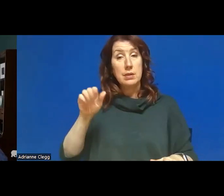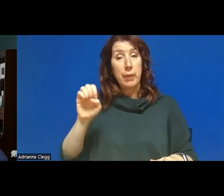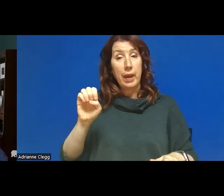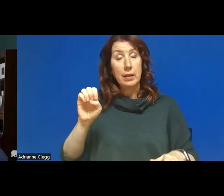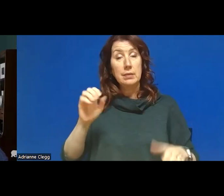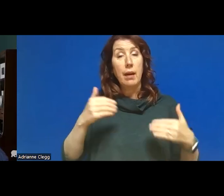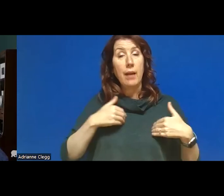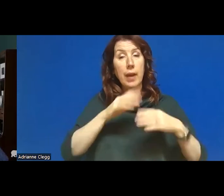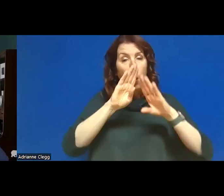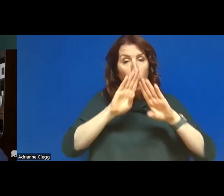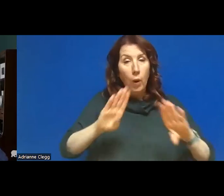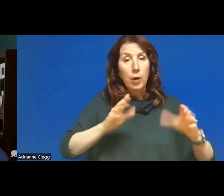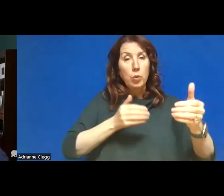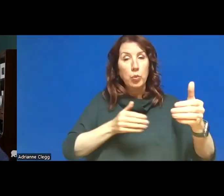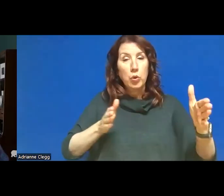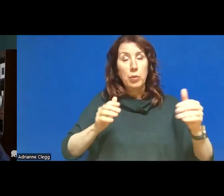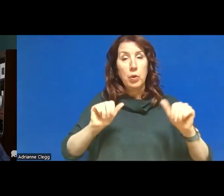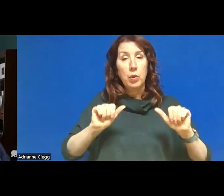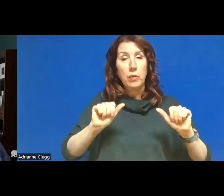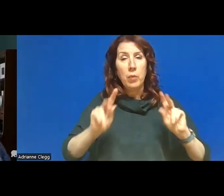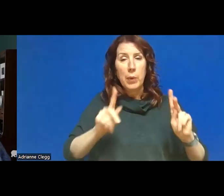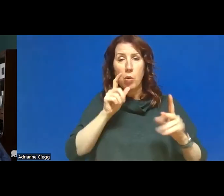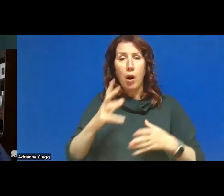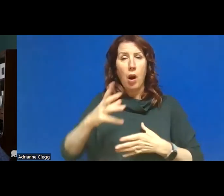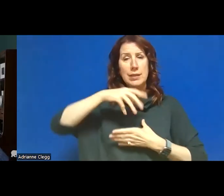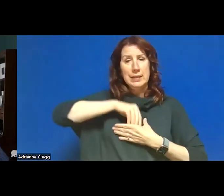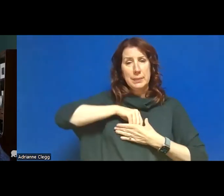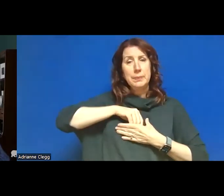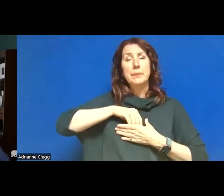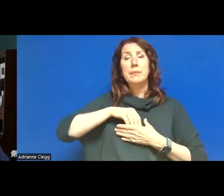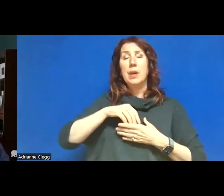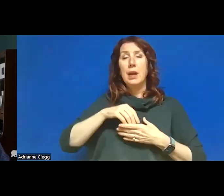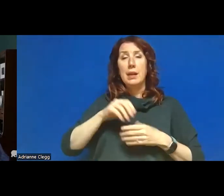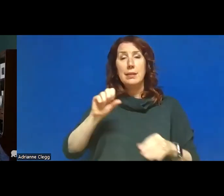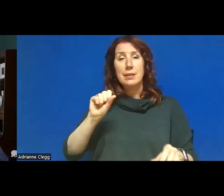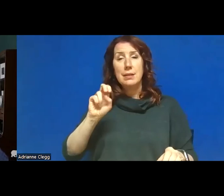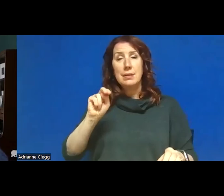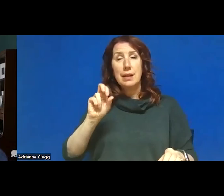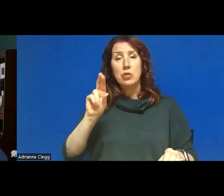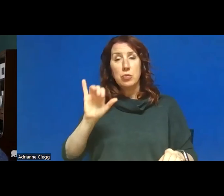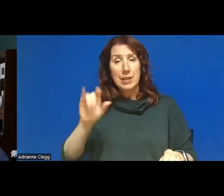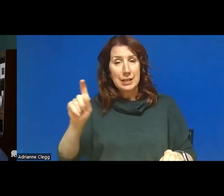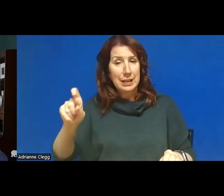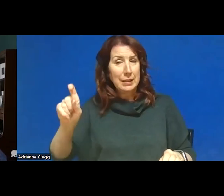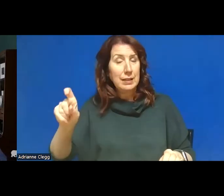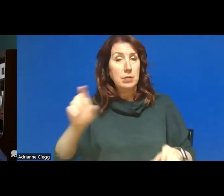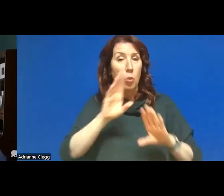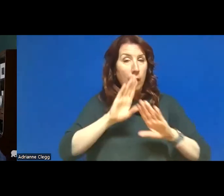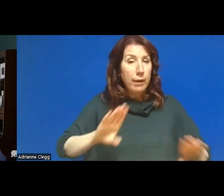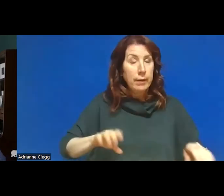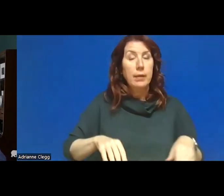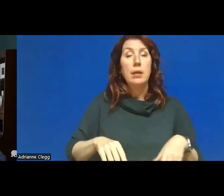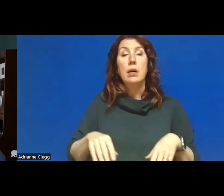needs. Make sure that there are clear marked exits and accessible bathrooms. And you know